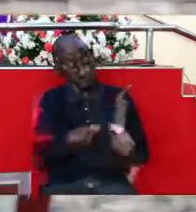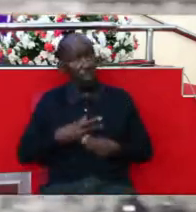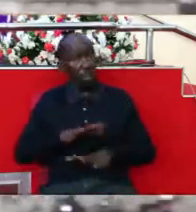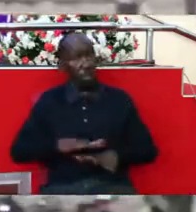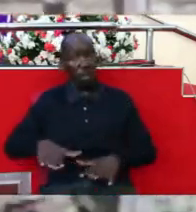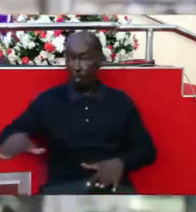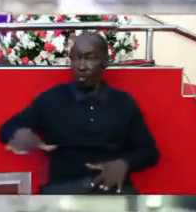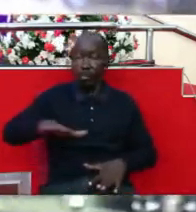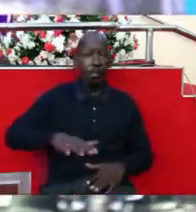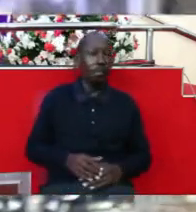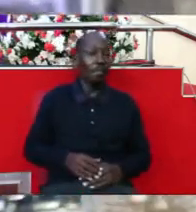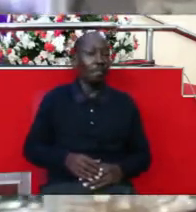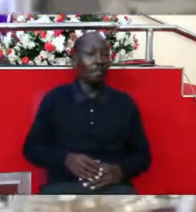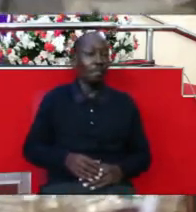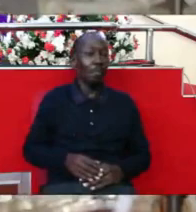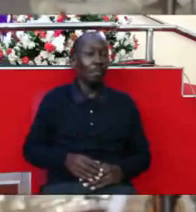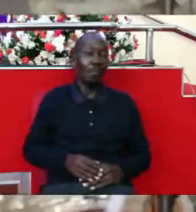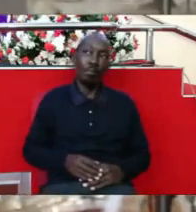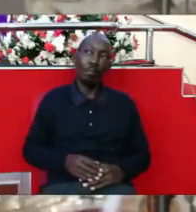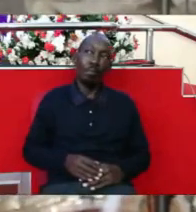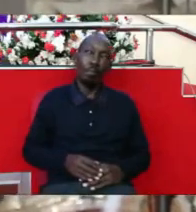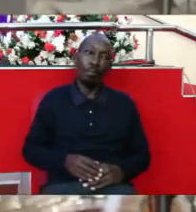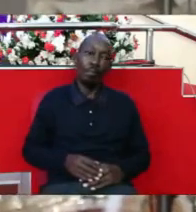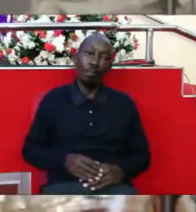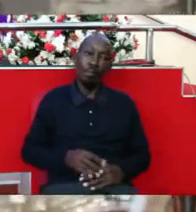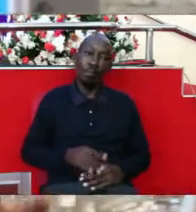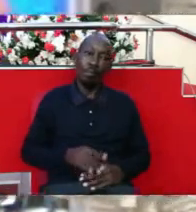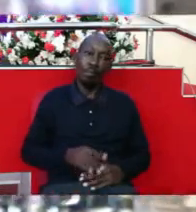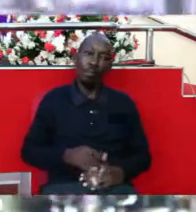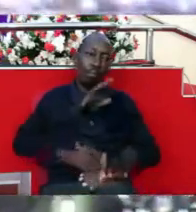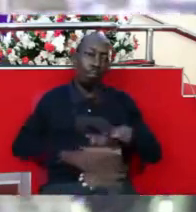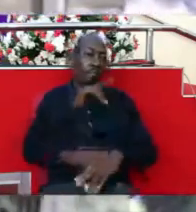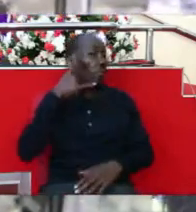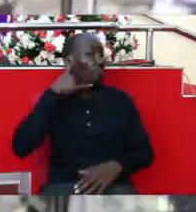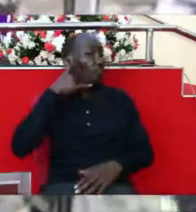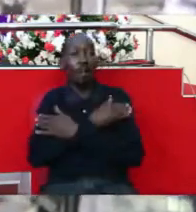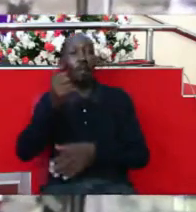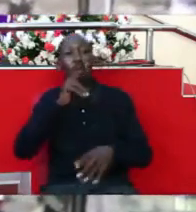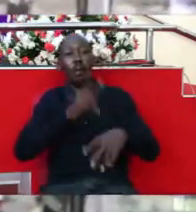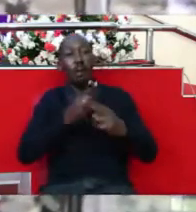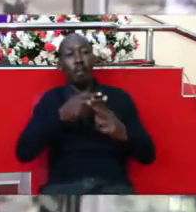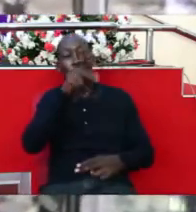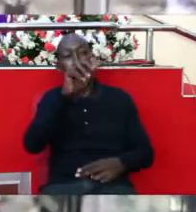here. And I had called a friend of mine, Patrick.